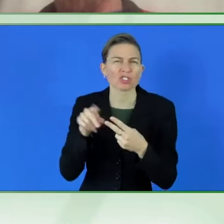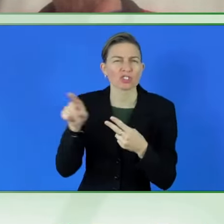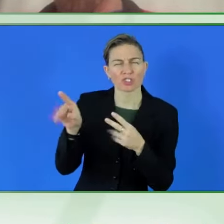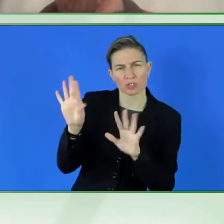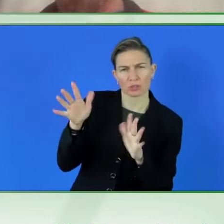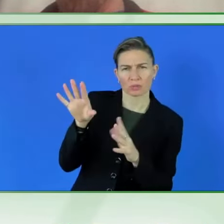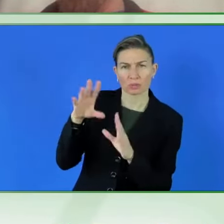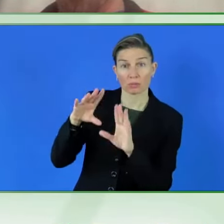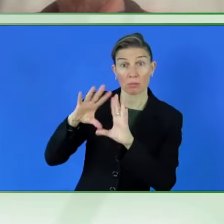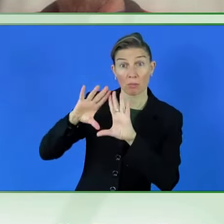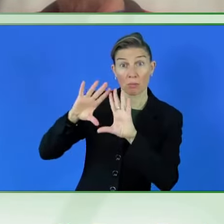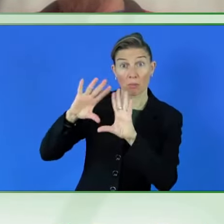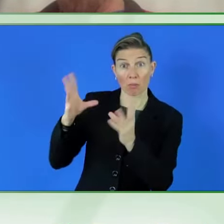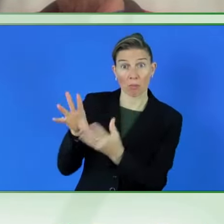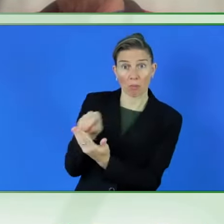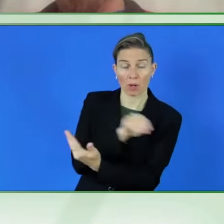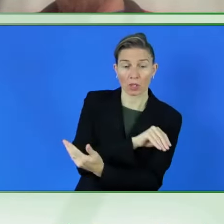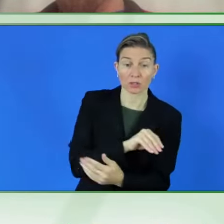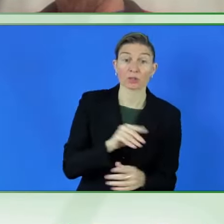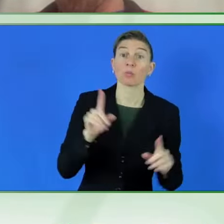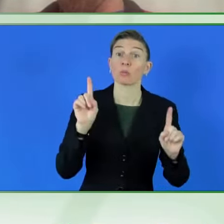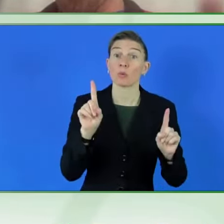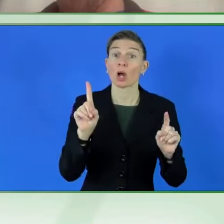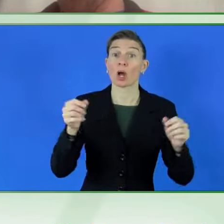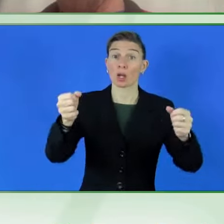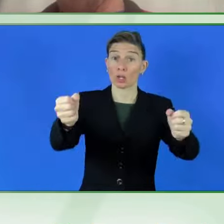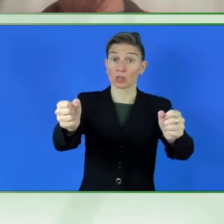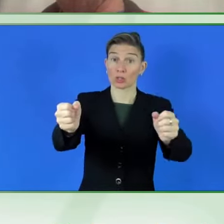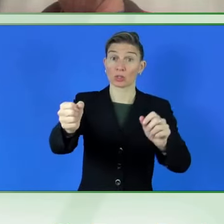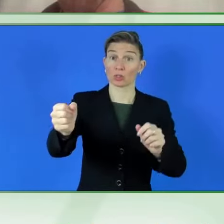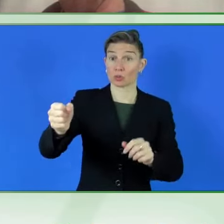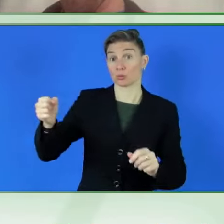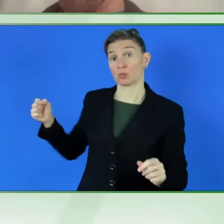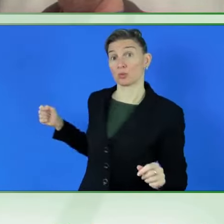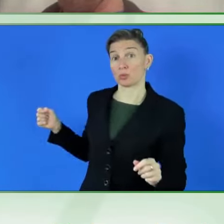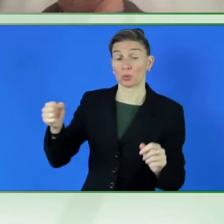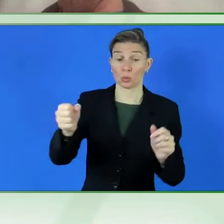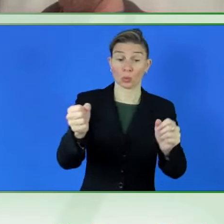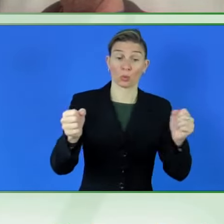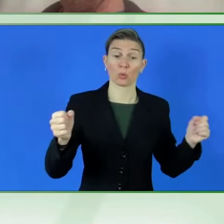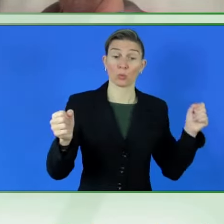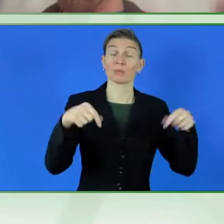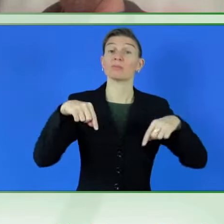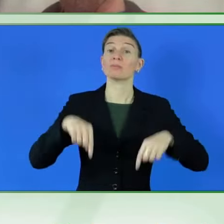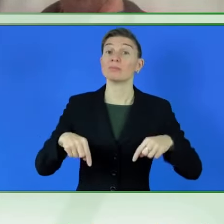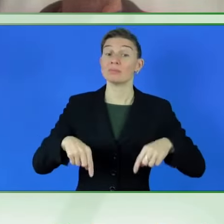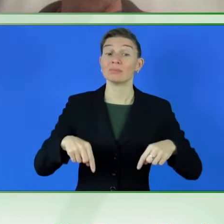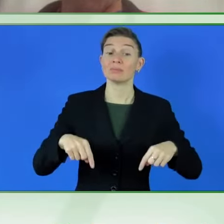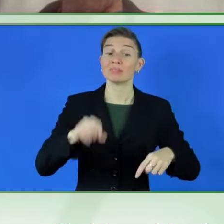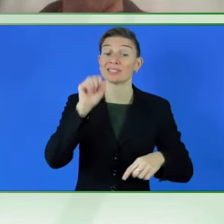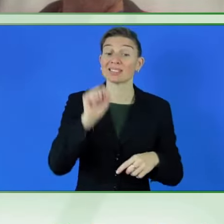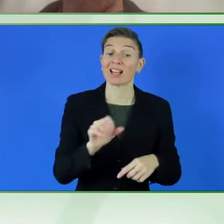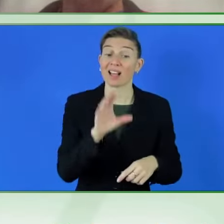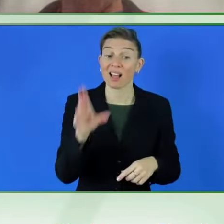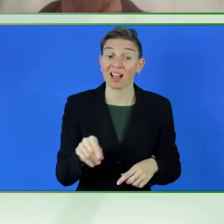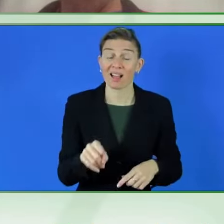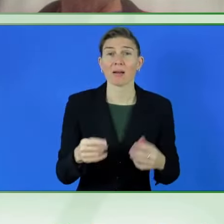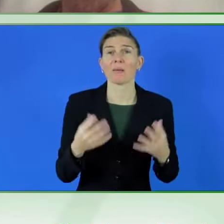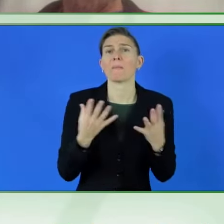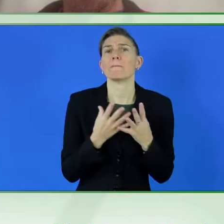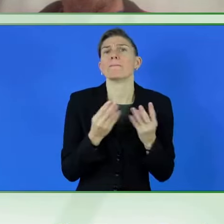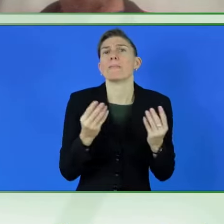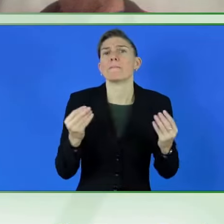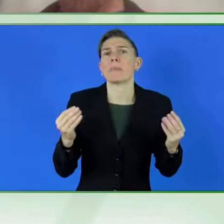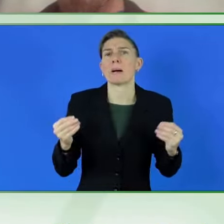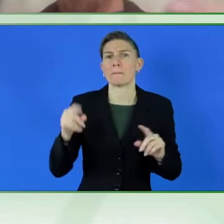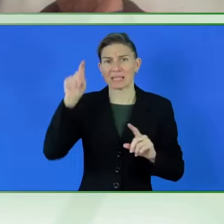at doors opening on both sides. Here in South Africa, our BRT, our bus rapid transport, has median stations. So we need to load from both